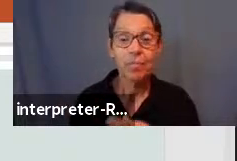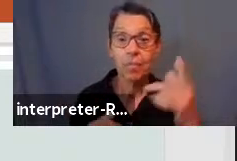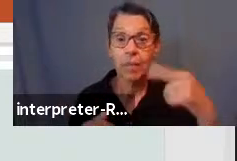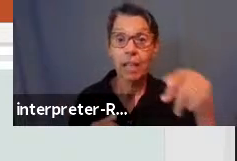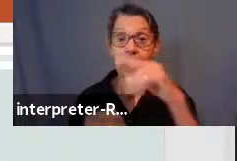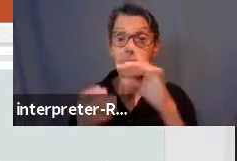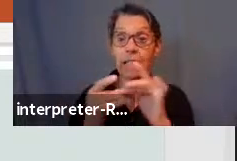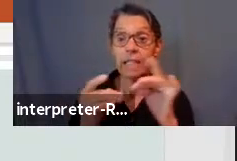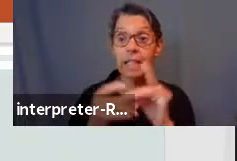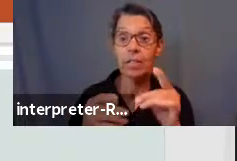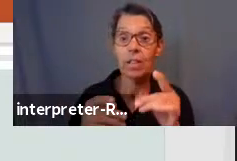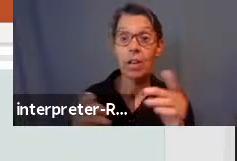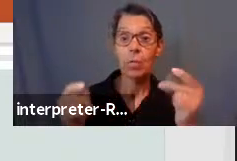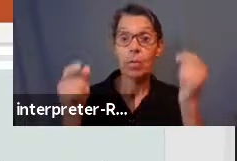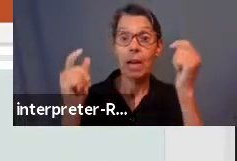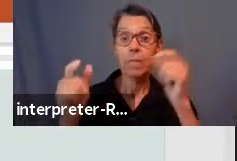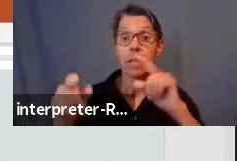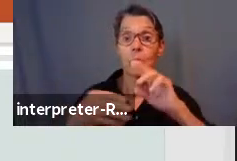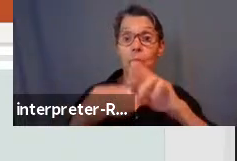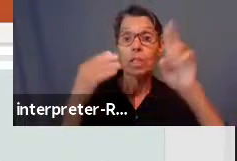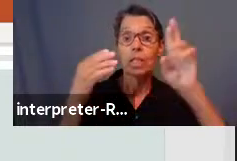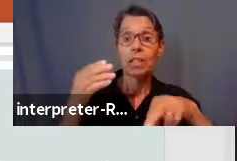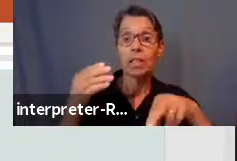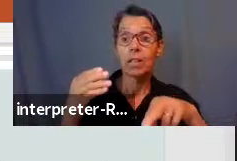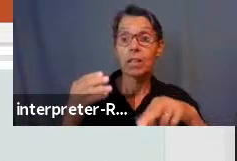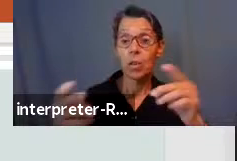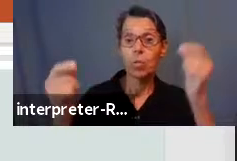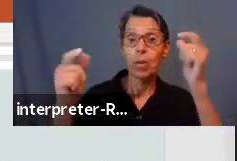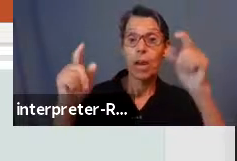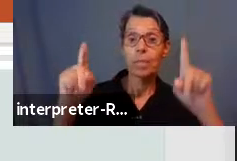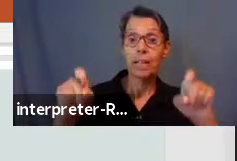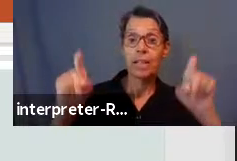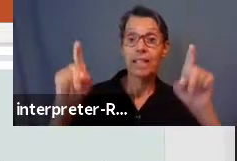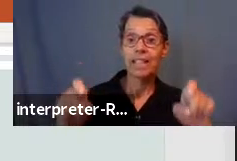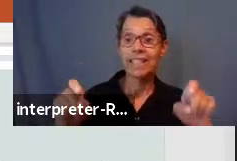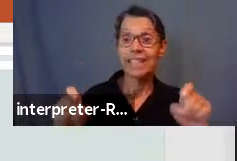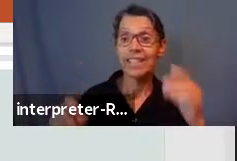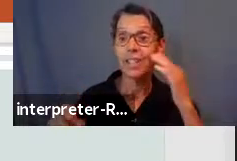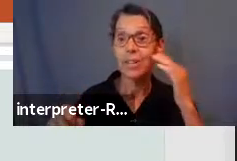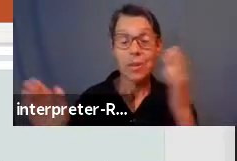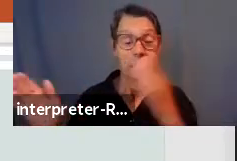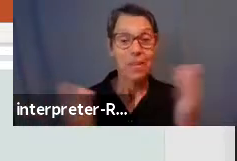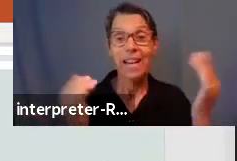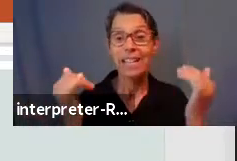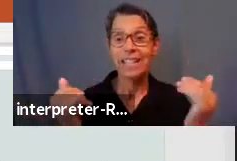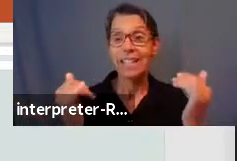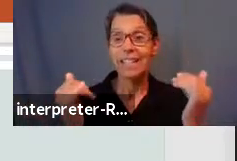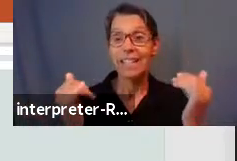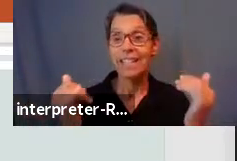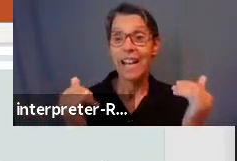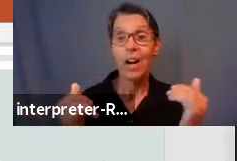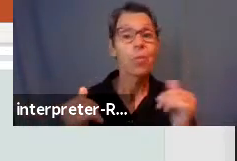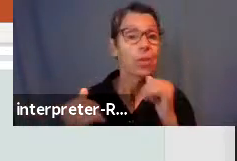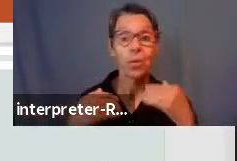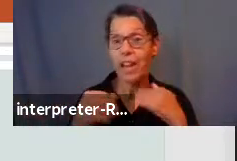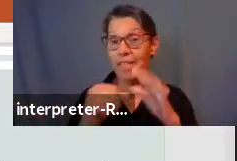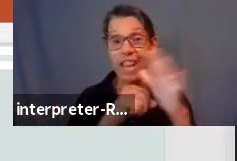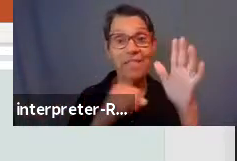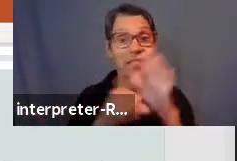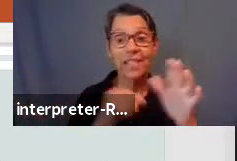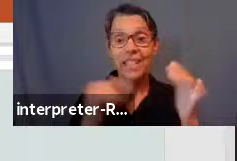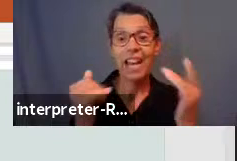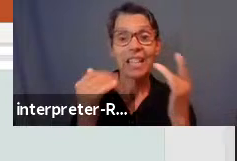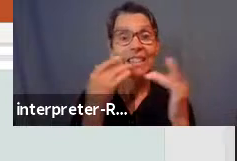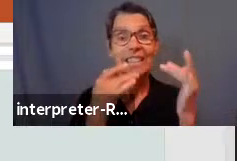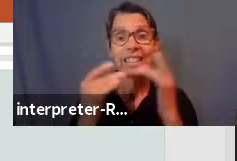rapid results. So rapid testing, which we all, if, you're planning right now, we know that there's a shortage of rapid tests